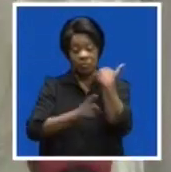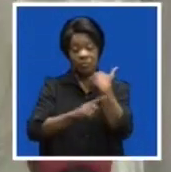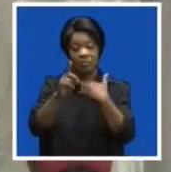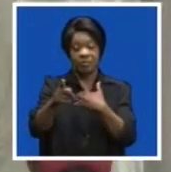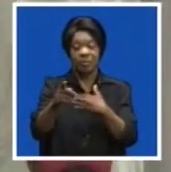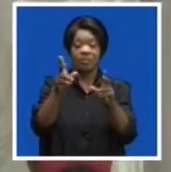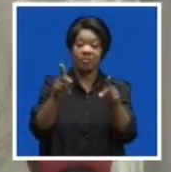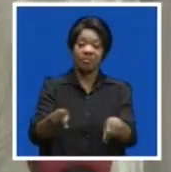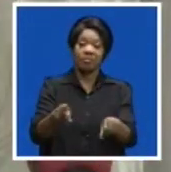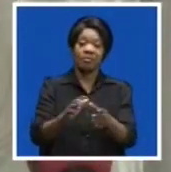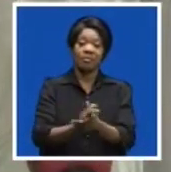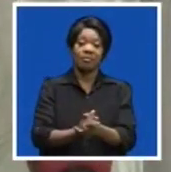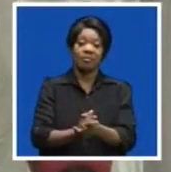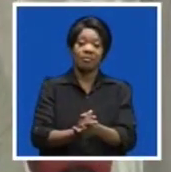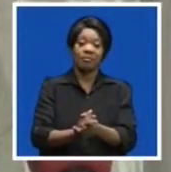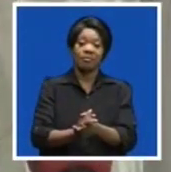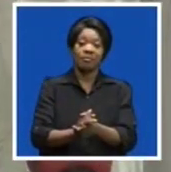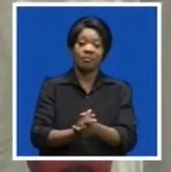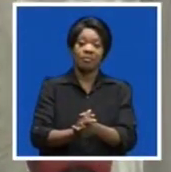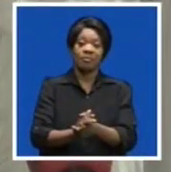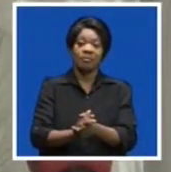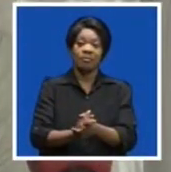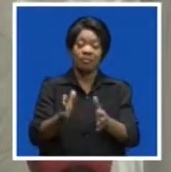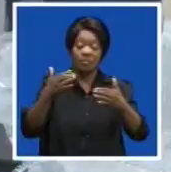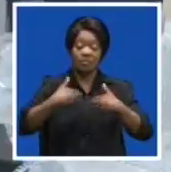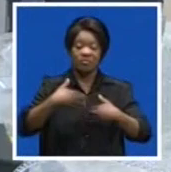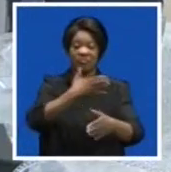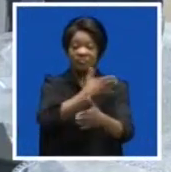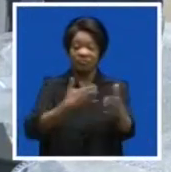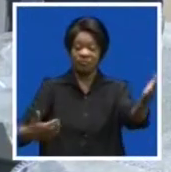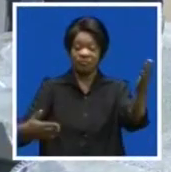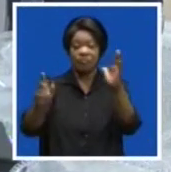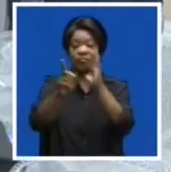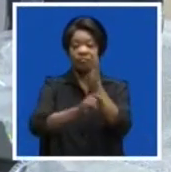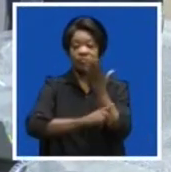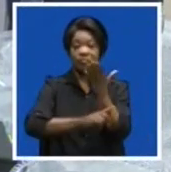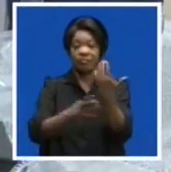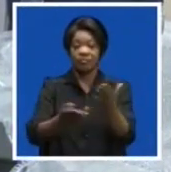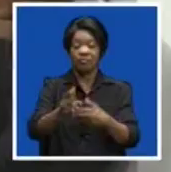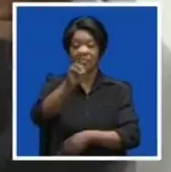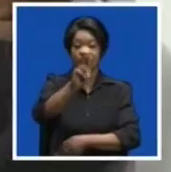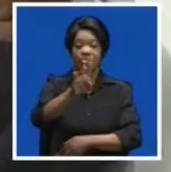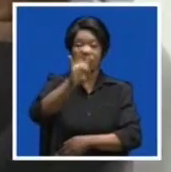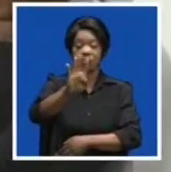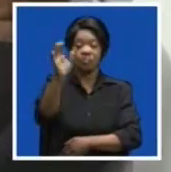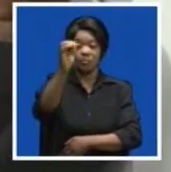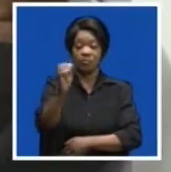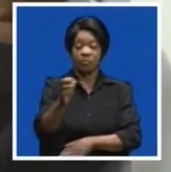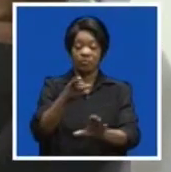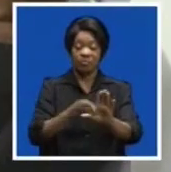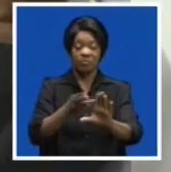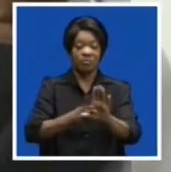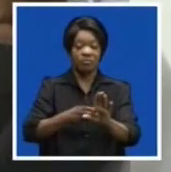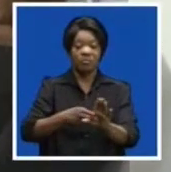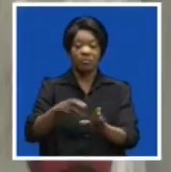have a serious problem of people smuggling fuel. About 22% of the fuel is